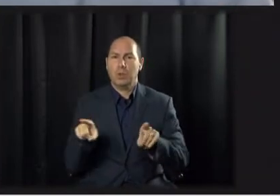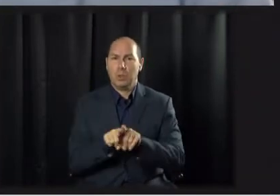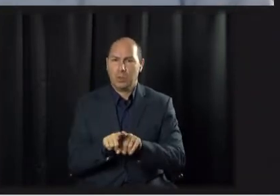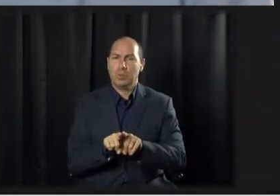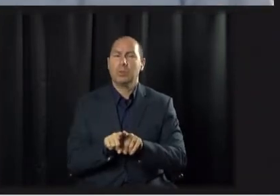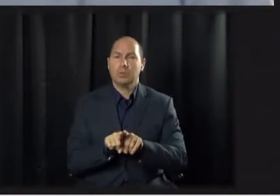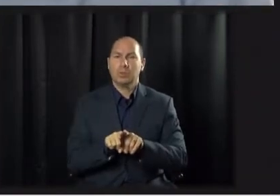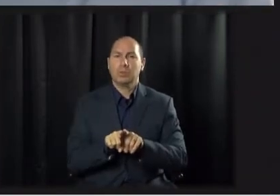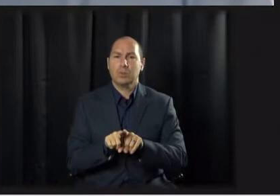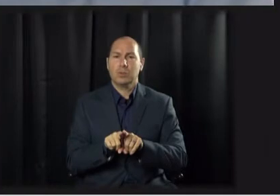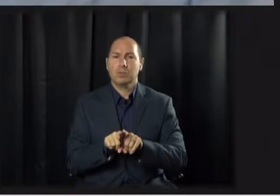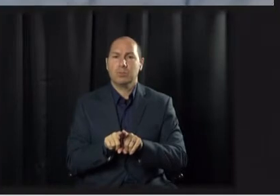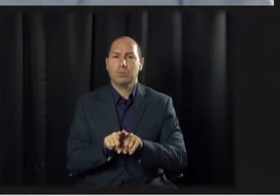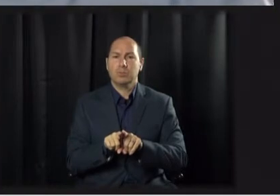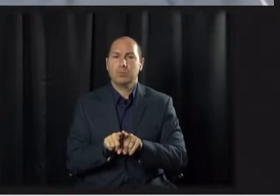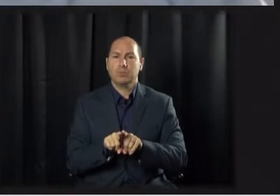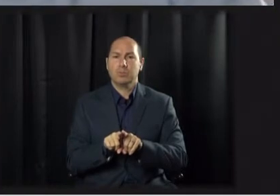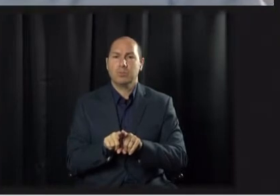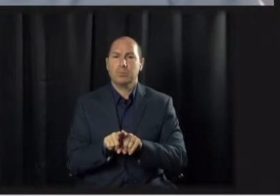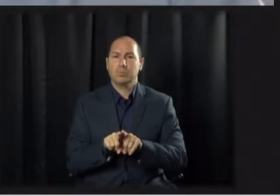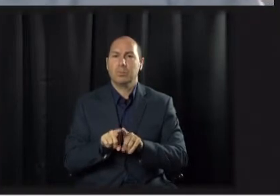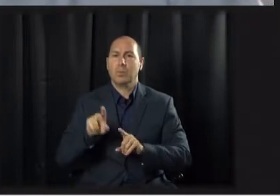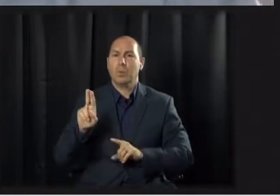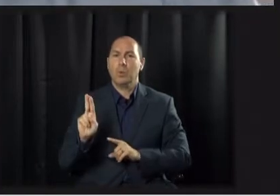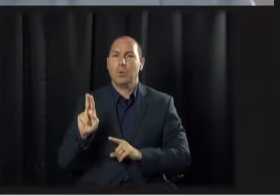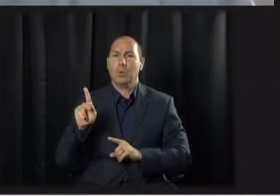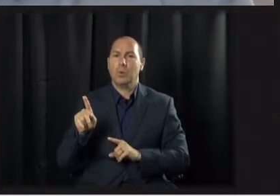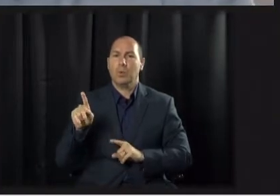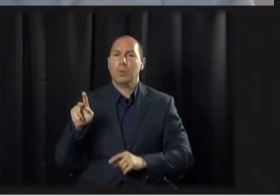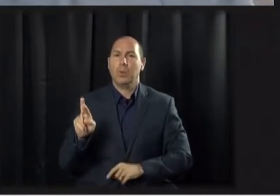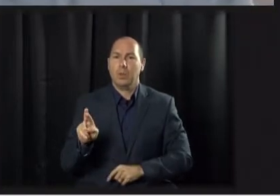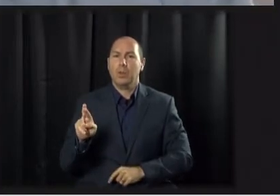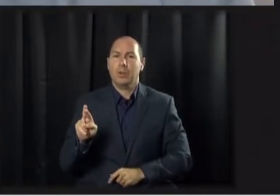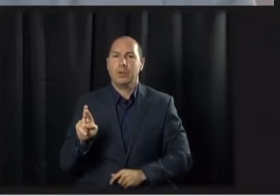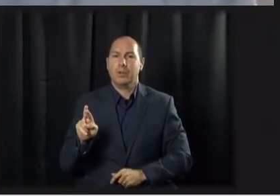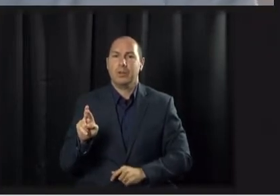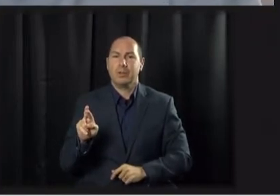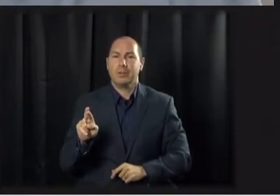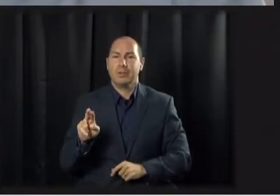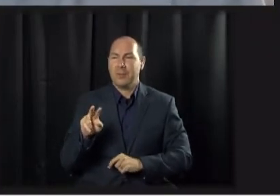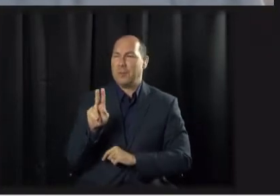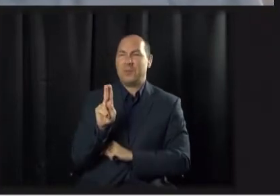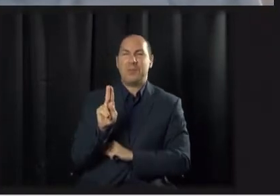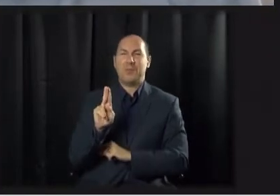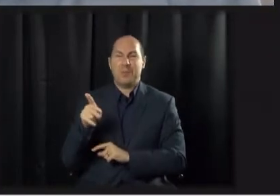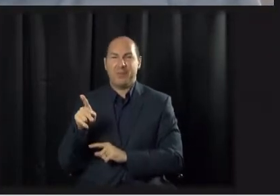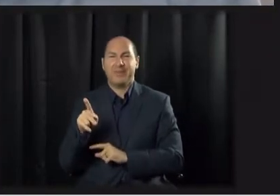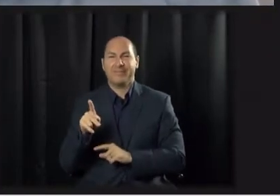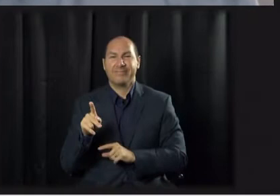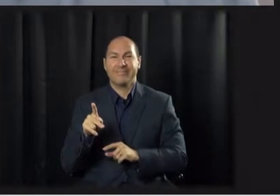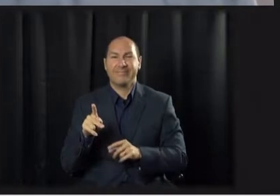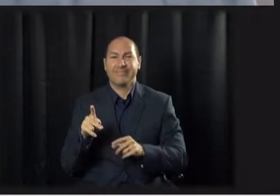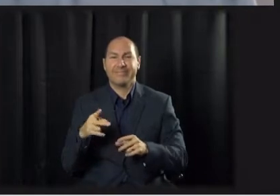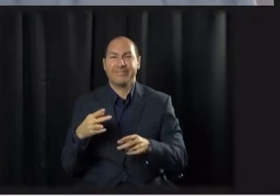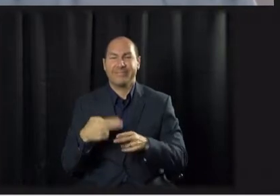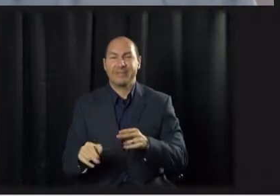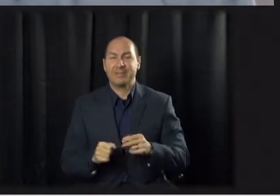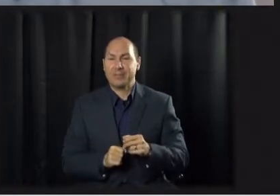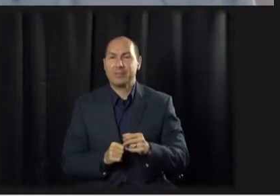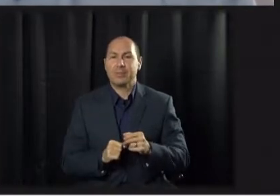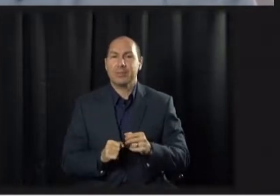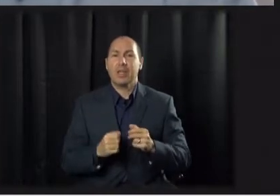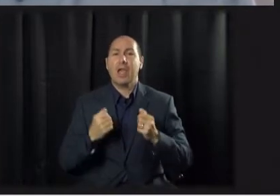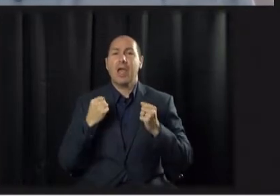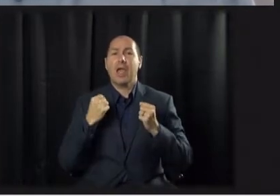fact that that UPR, La UP is the jewel, and it has given many of our